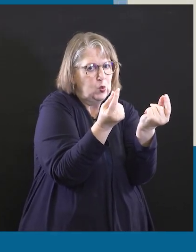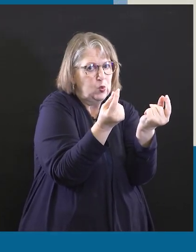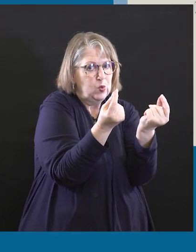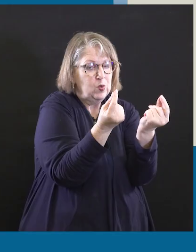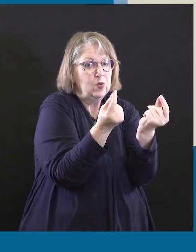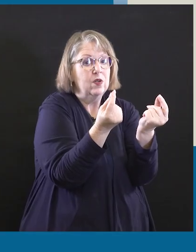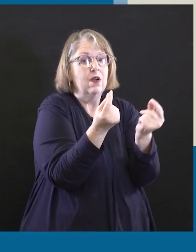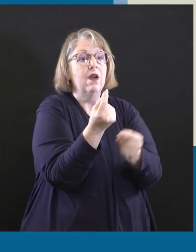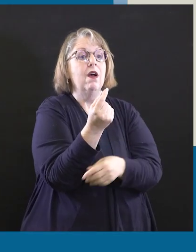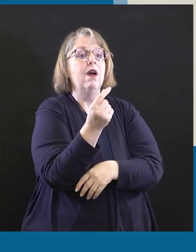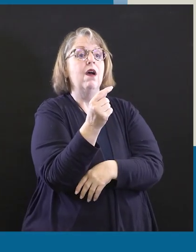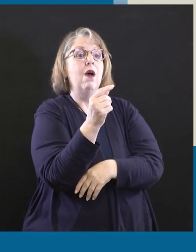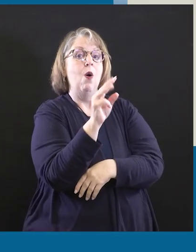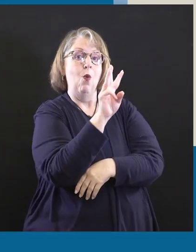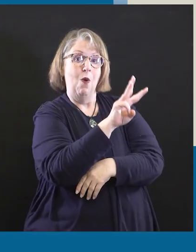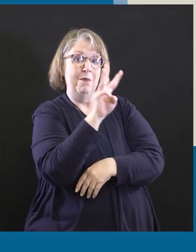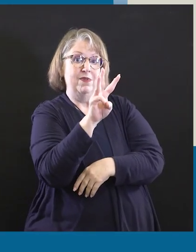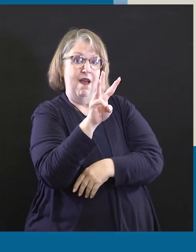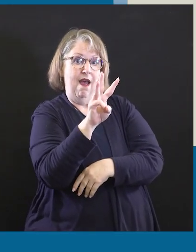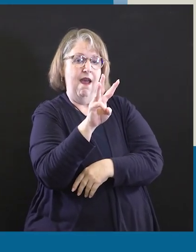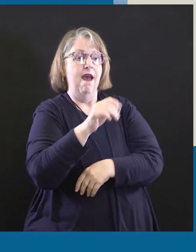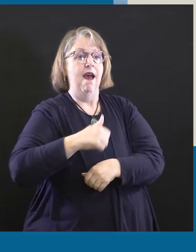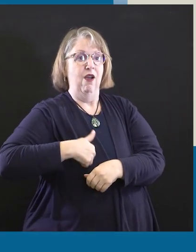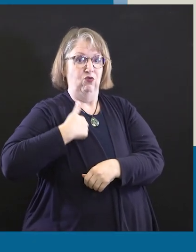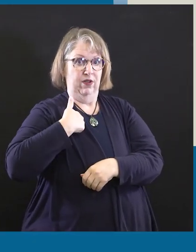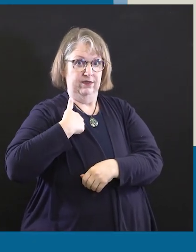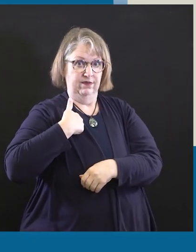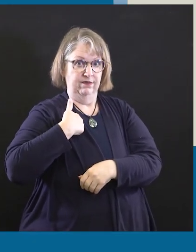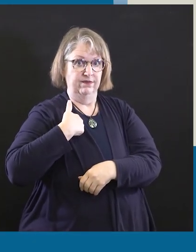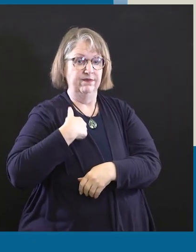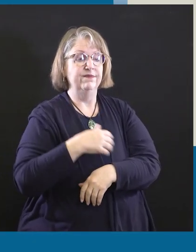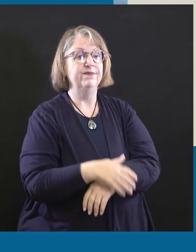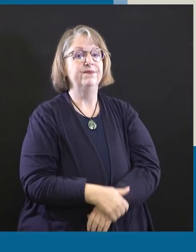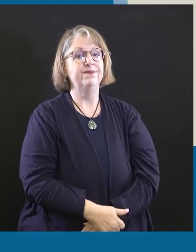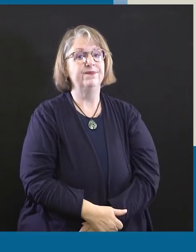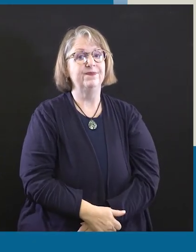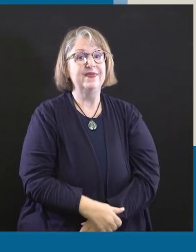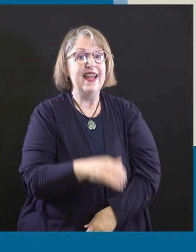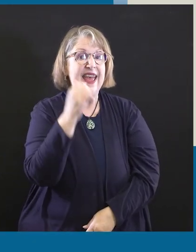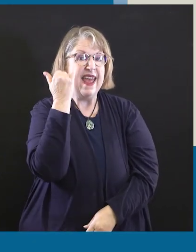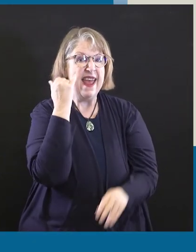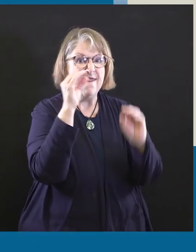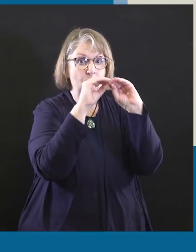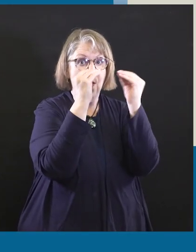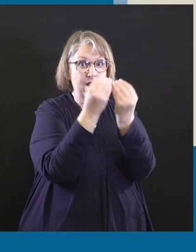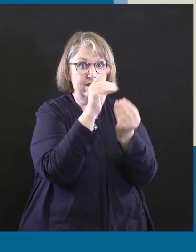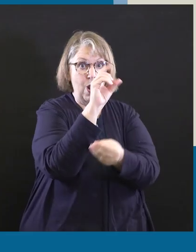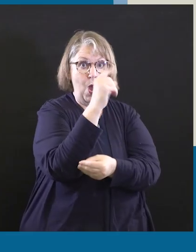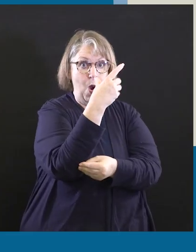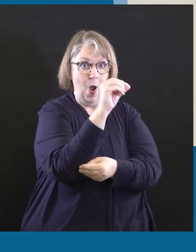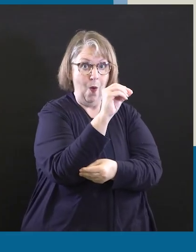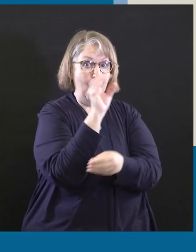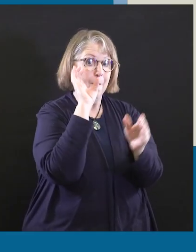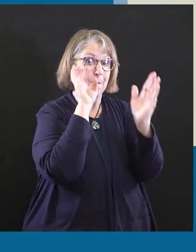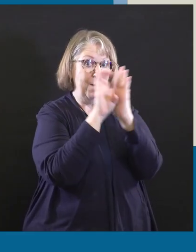of what the organization does can be added here, and the website address.